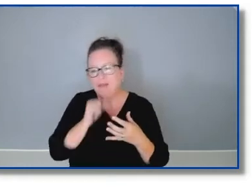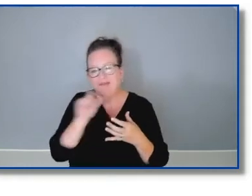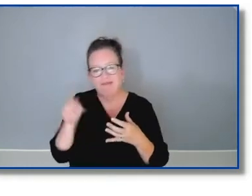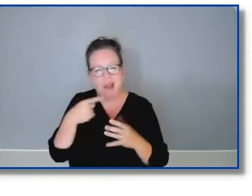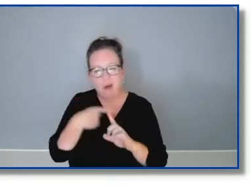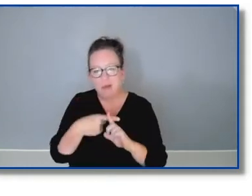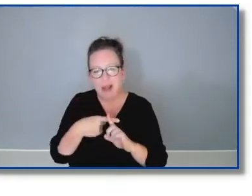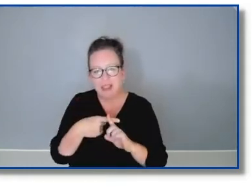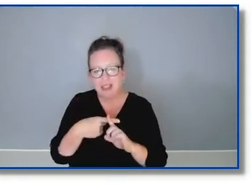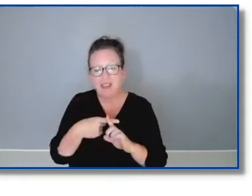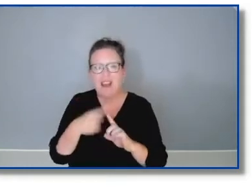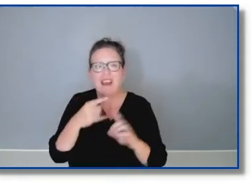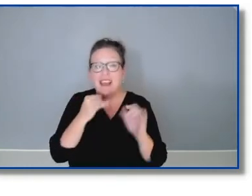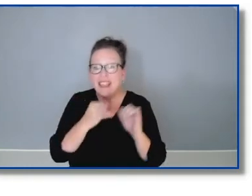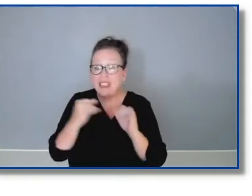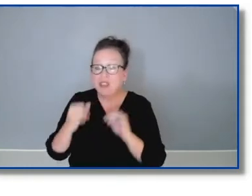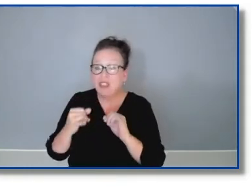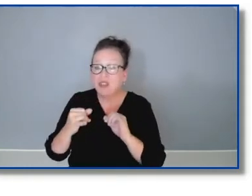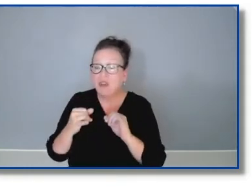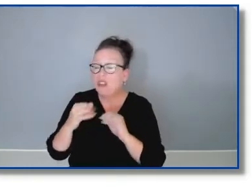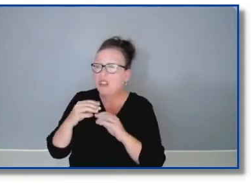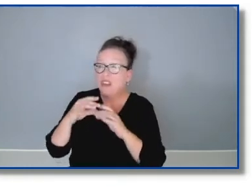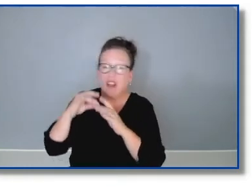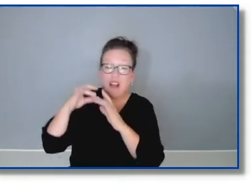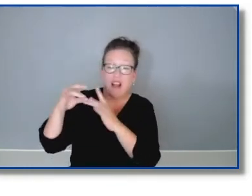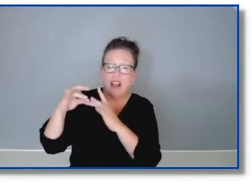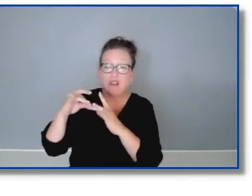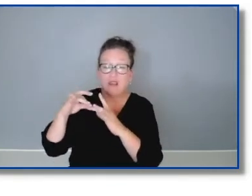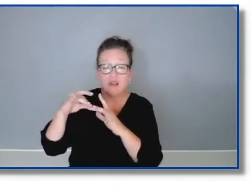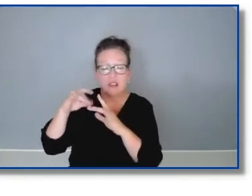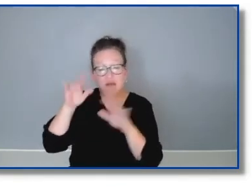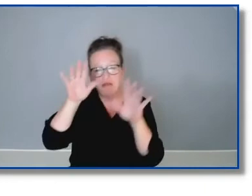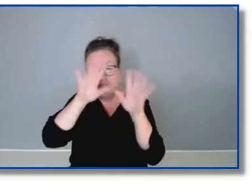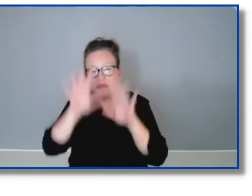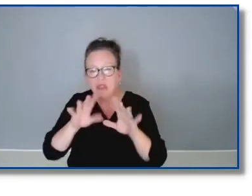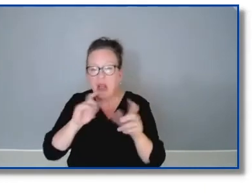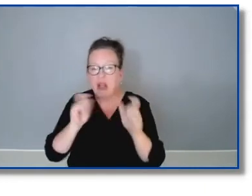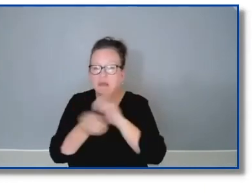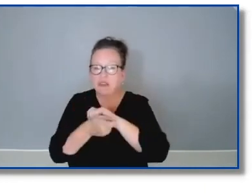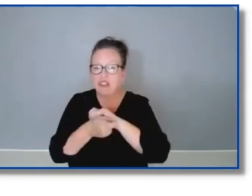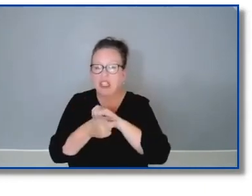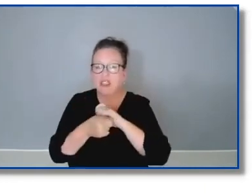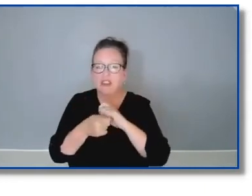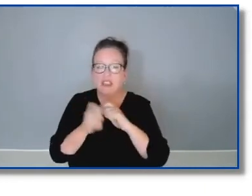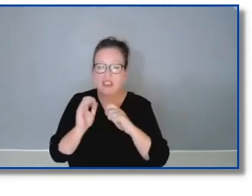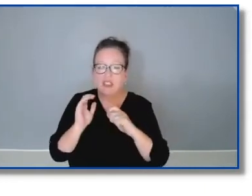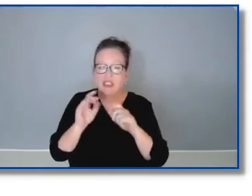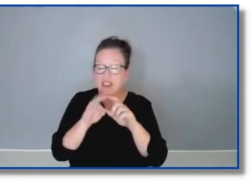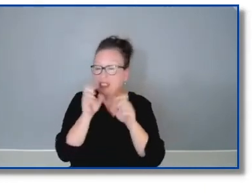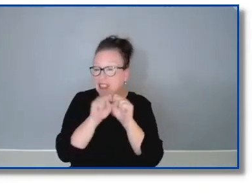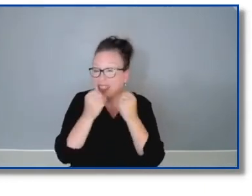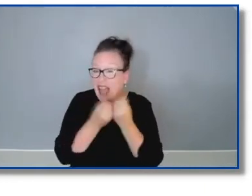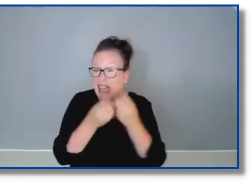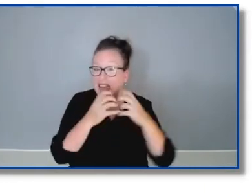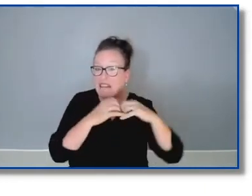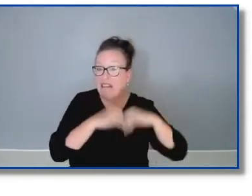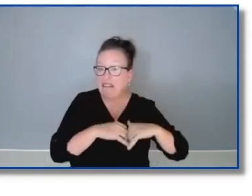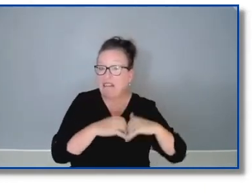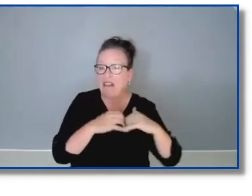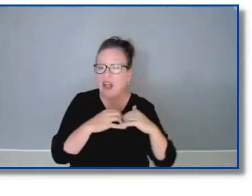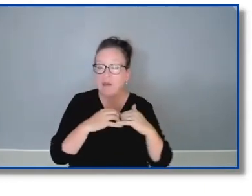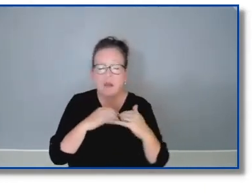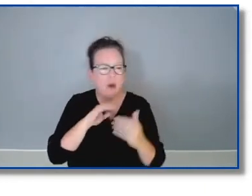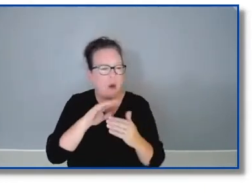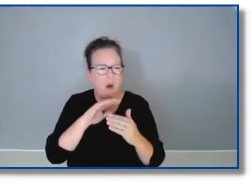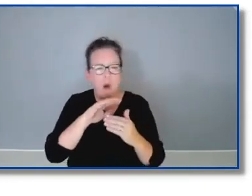Climate change, extinction of species, radical inequality, and society collapse are all are products